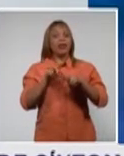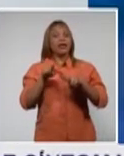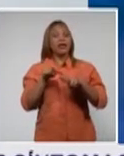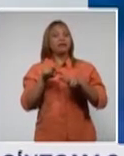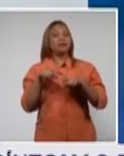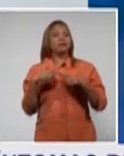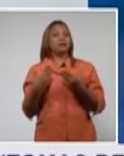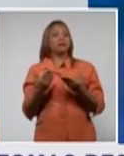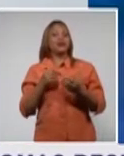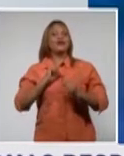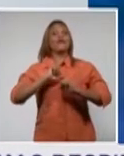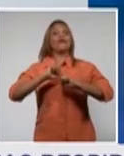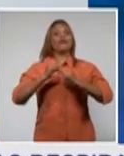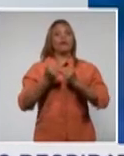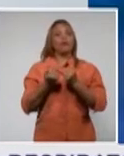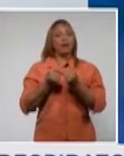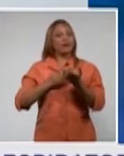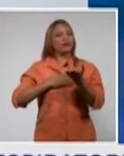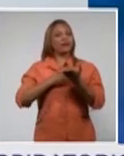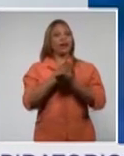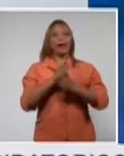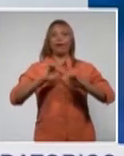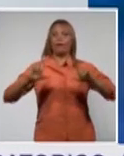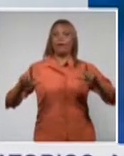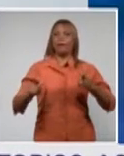rigorously complying with all measures.